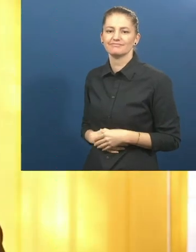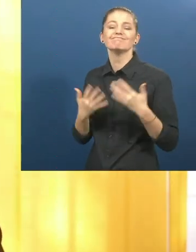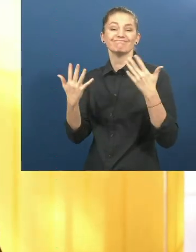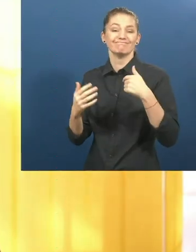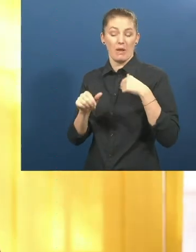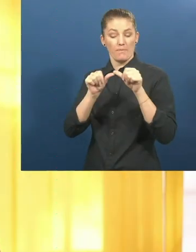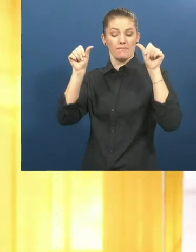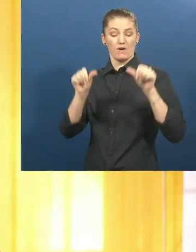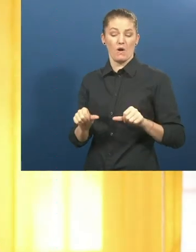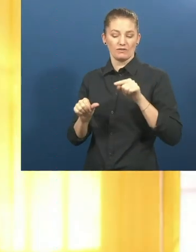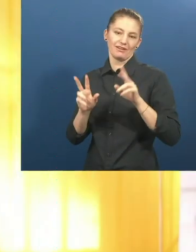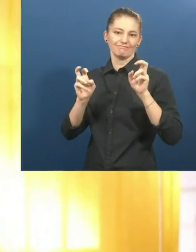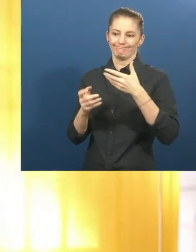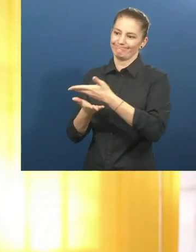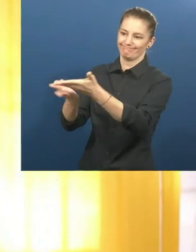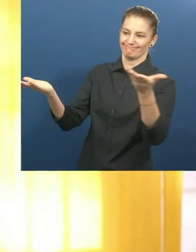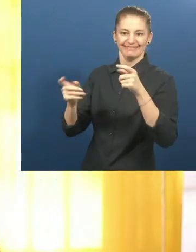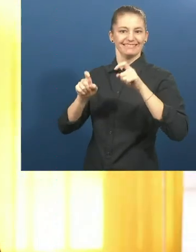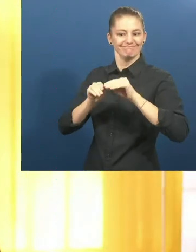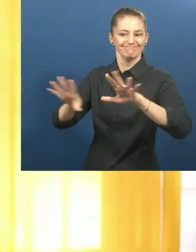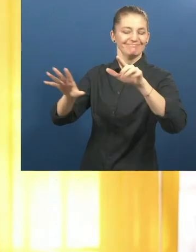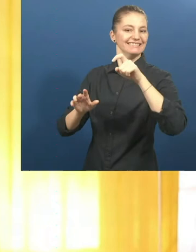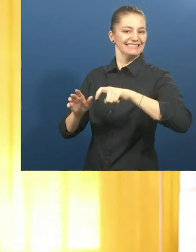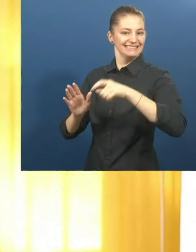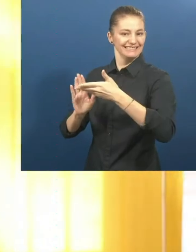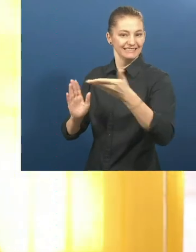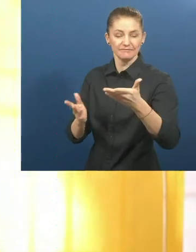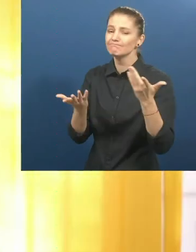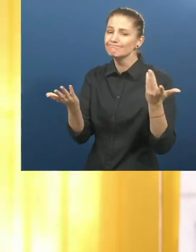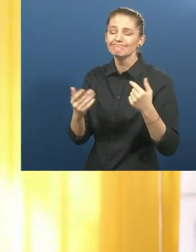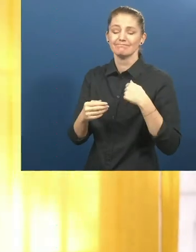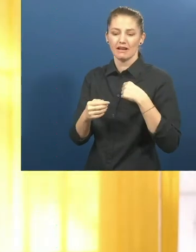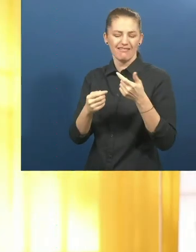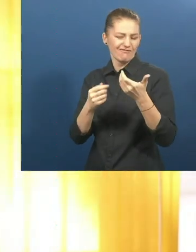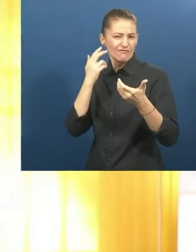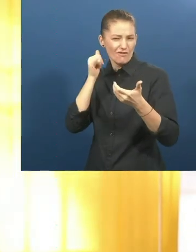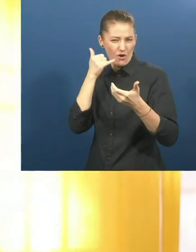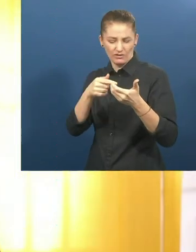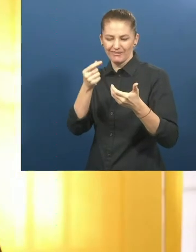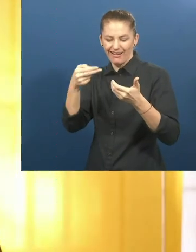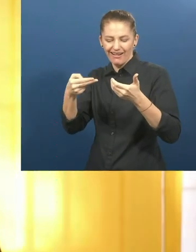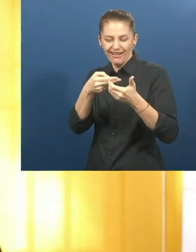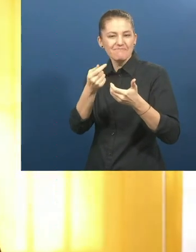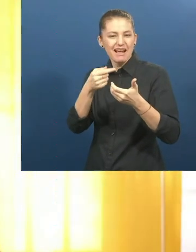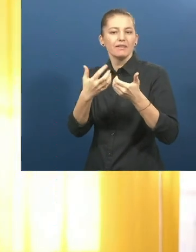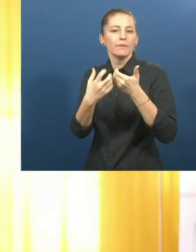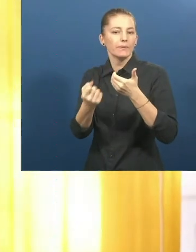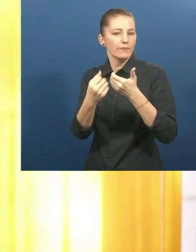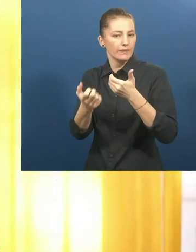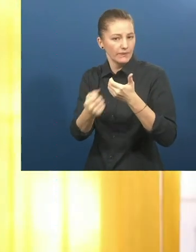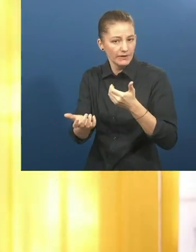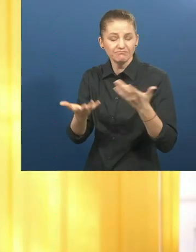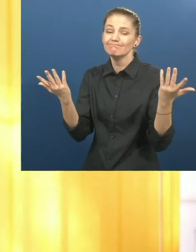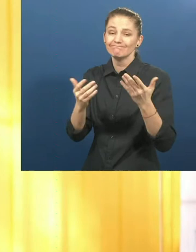Our revenue model is interpreting services on demand. We are prepaid and capital. We charge per minute basis from